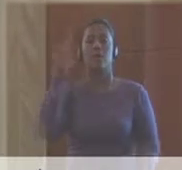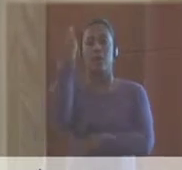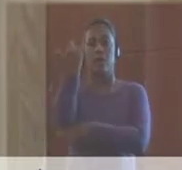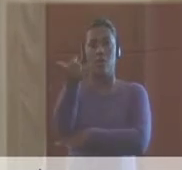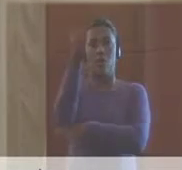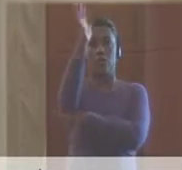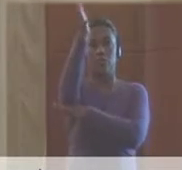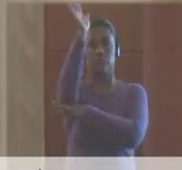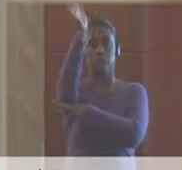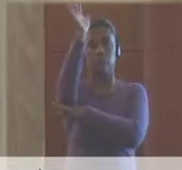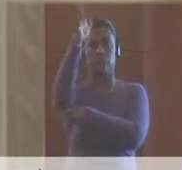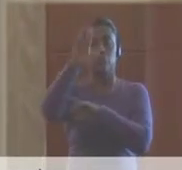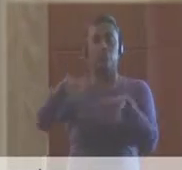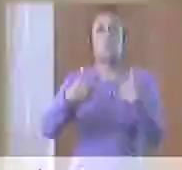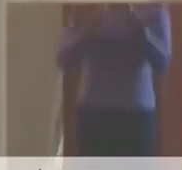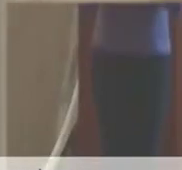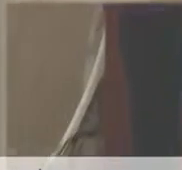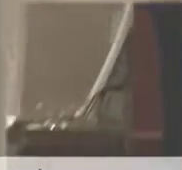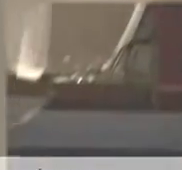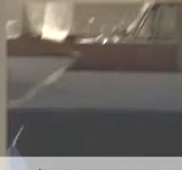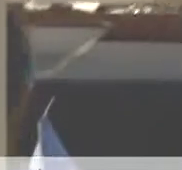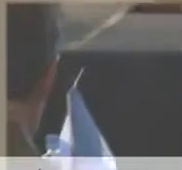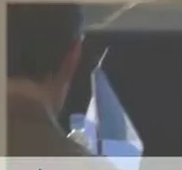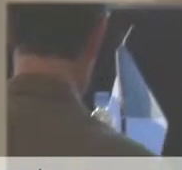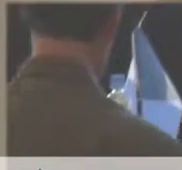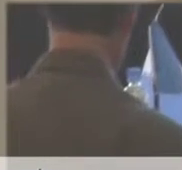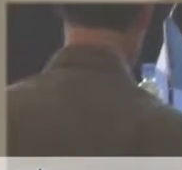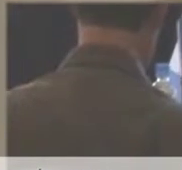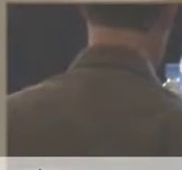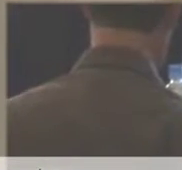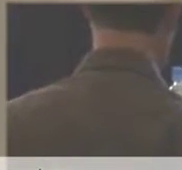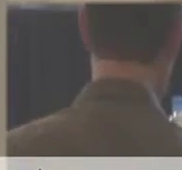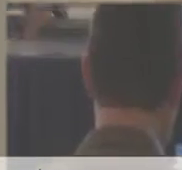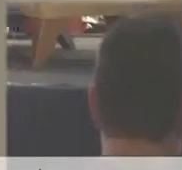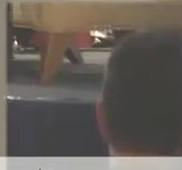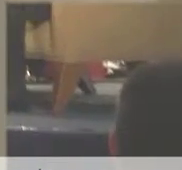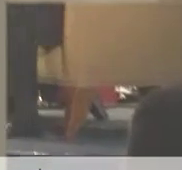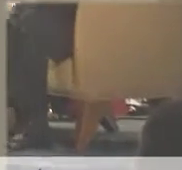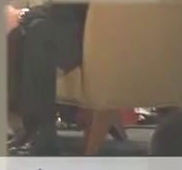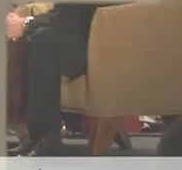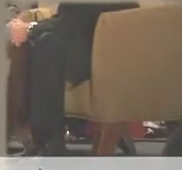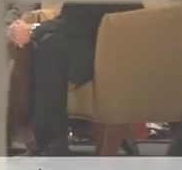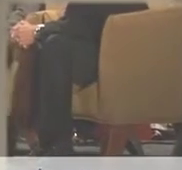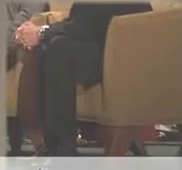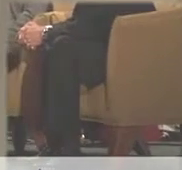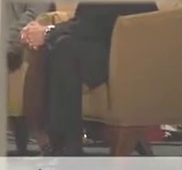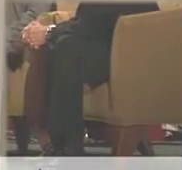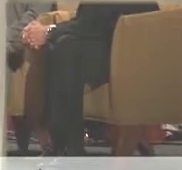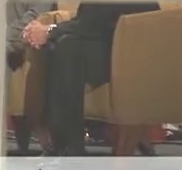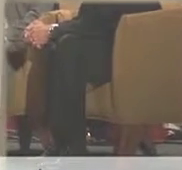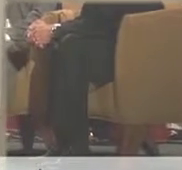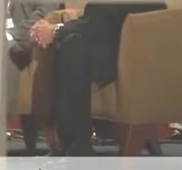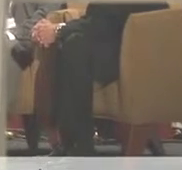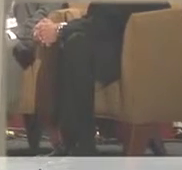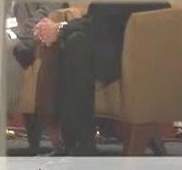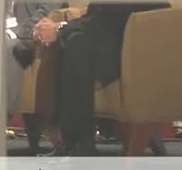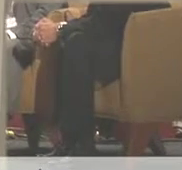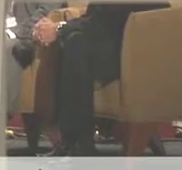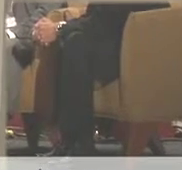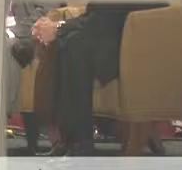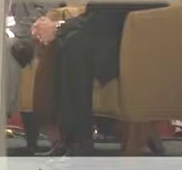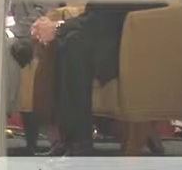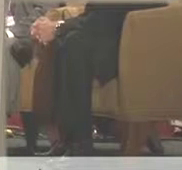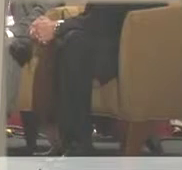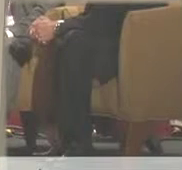I'm going to make a conceptual presentation on governance and public policies. Before talking about governance and